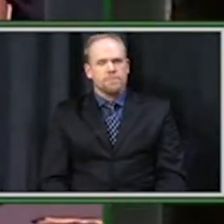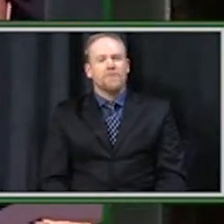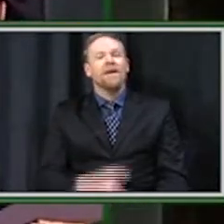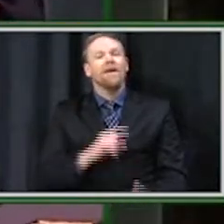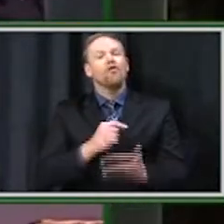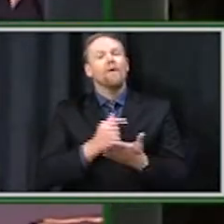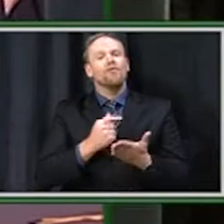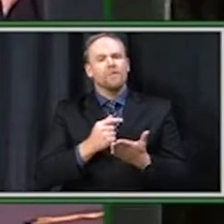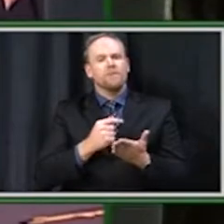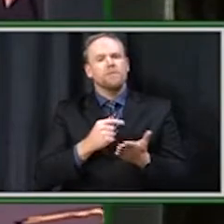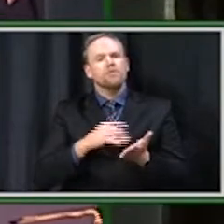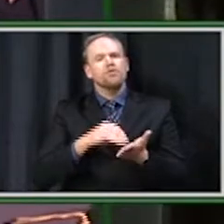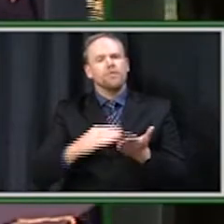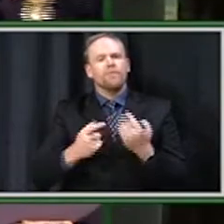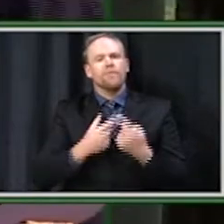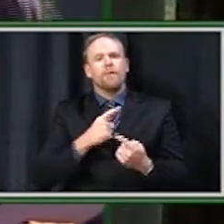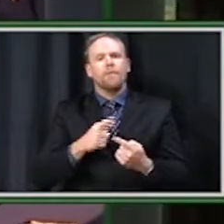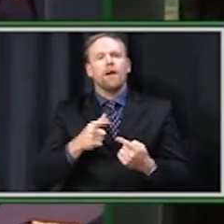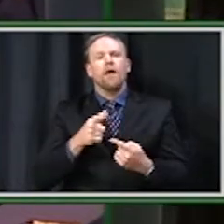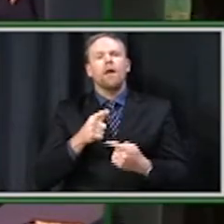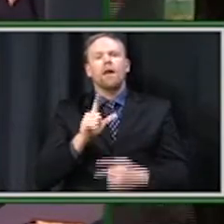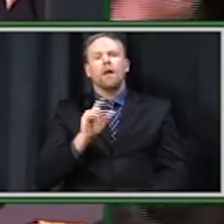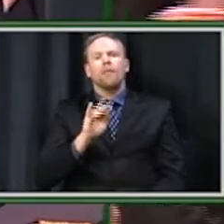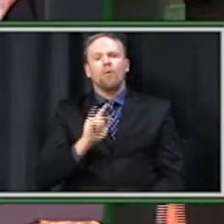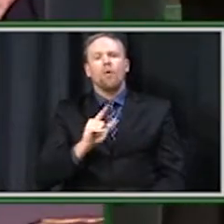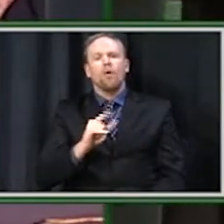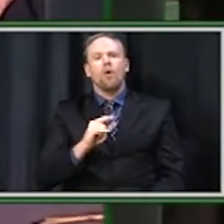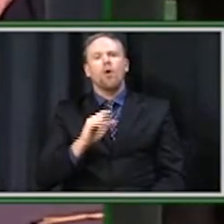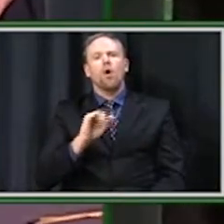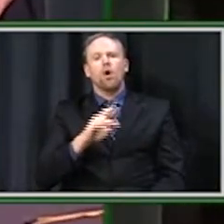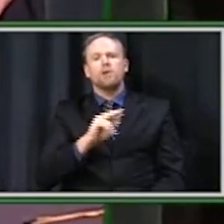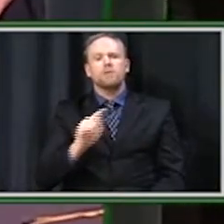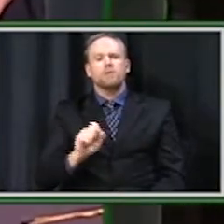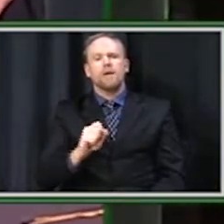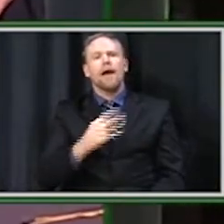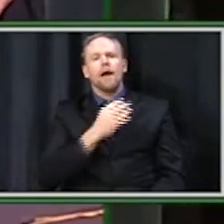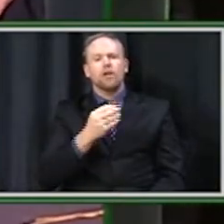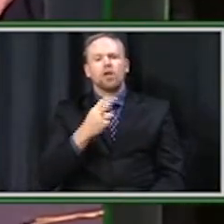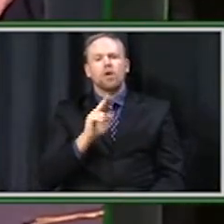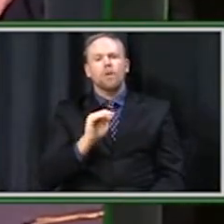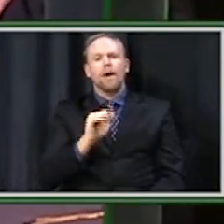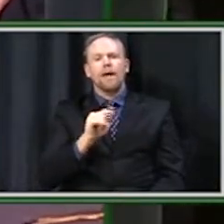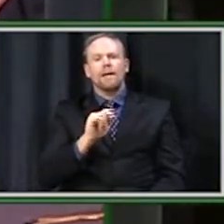Graduates from Liberal Arts and Humanities, Nicole Reese Offer.